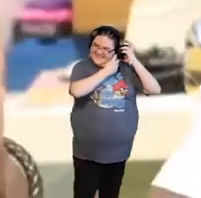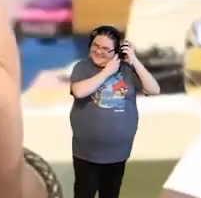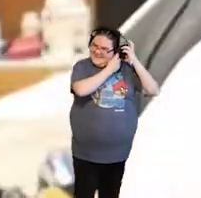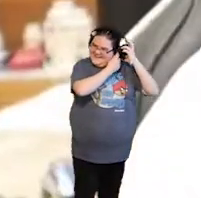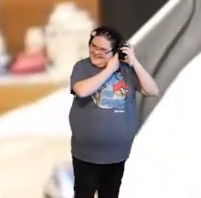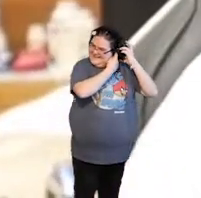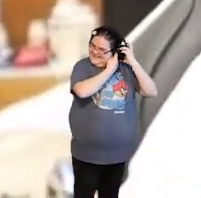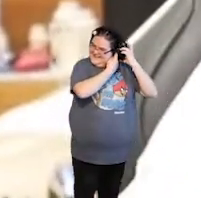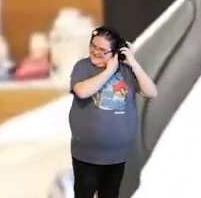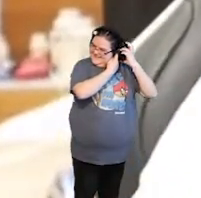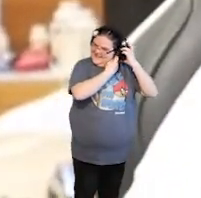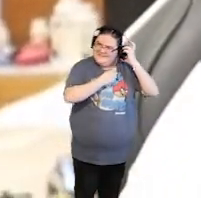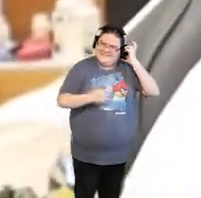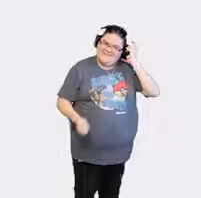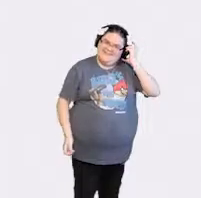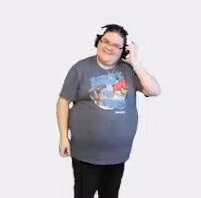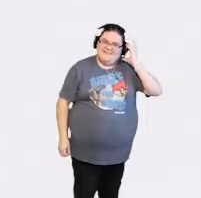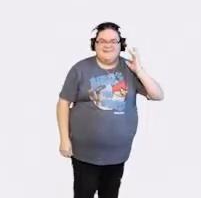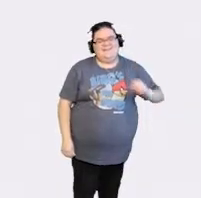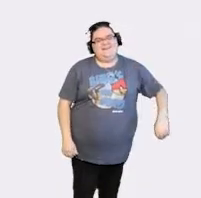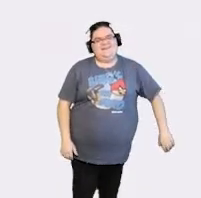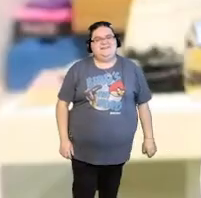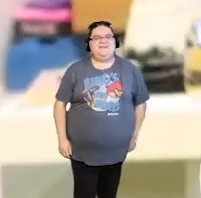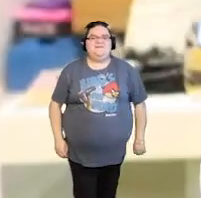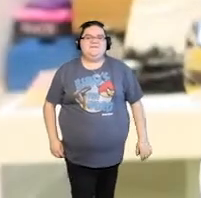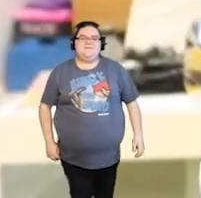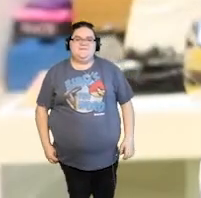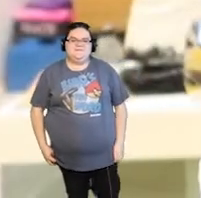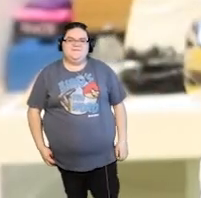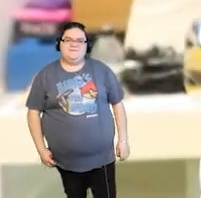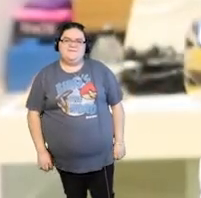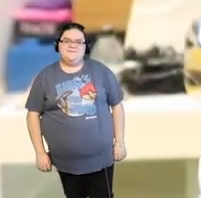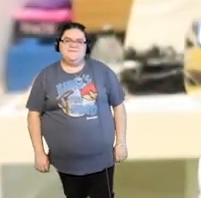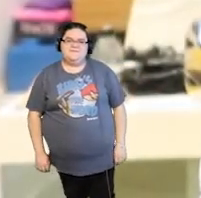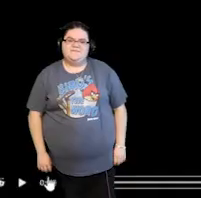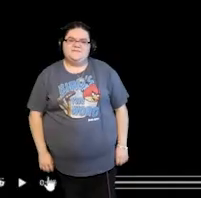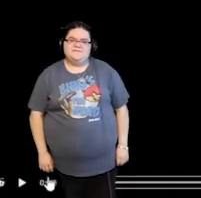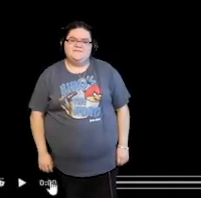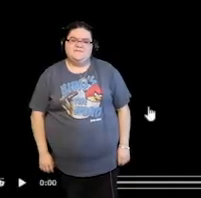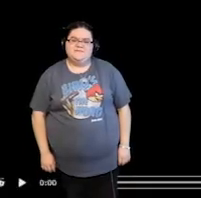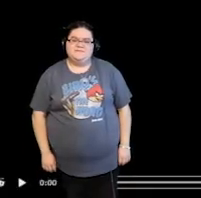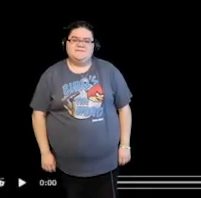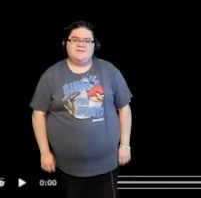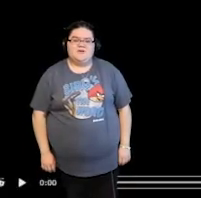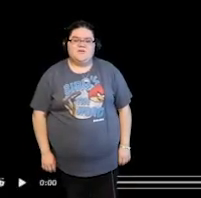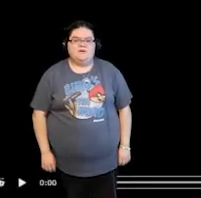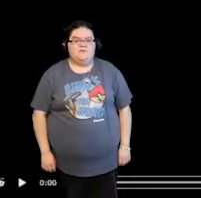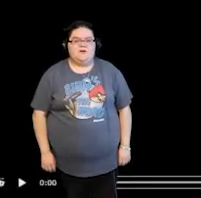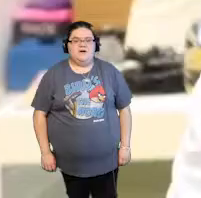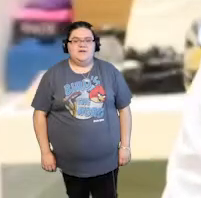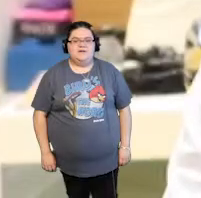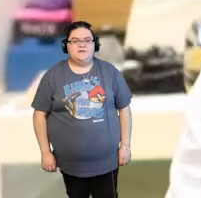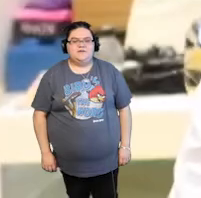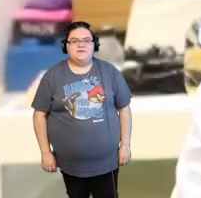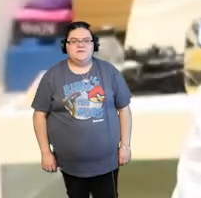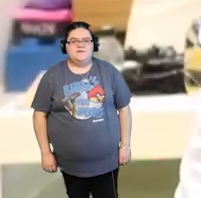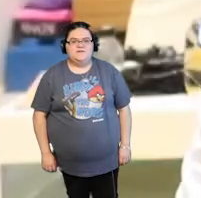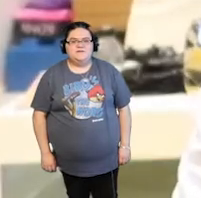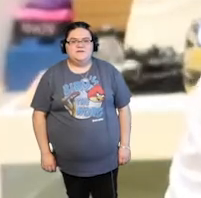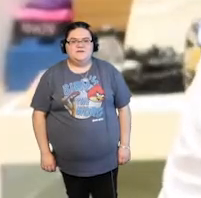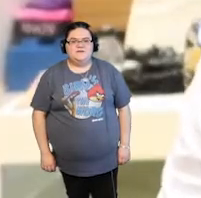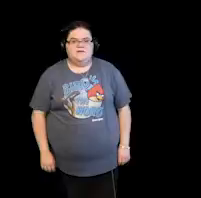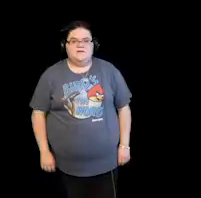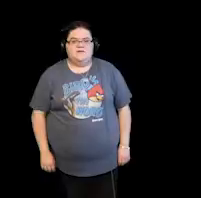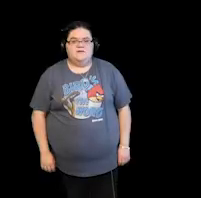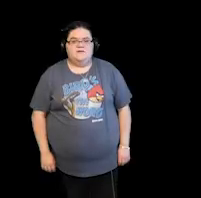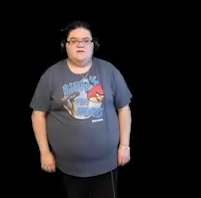plus. that's a win. Perfect loop. Oh my god, what? Nah, there's no way. Wait, what? There is no